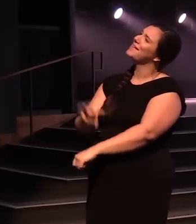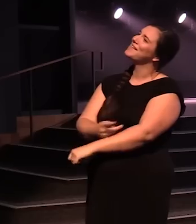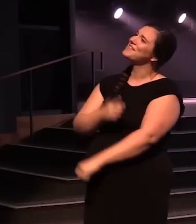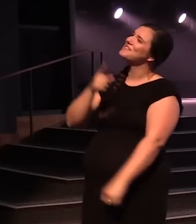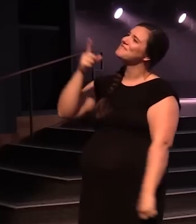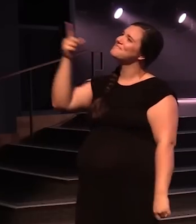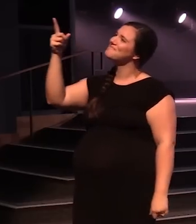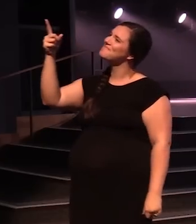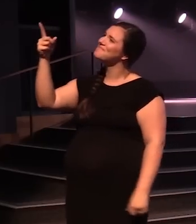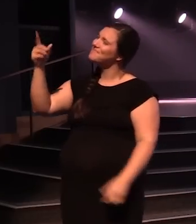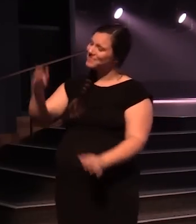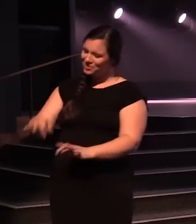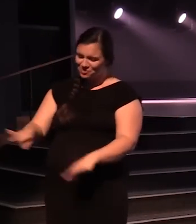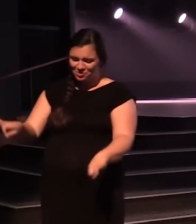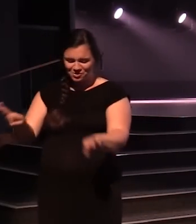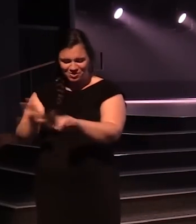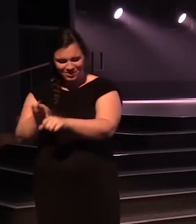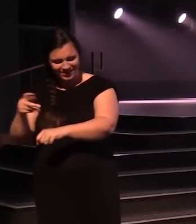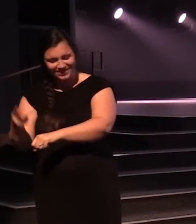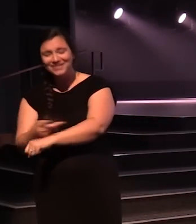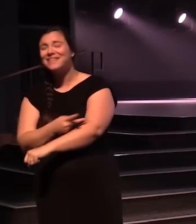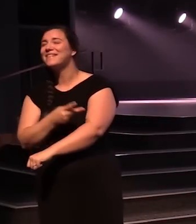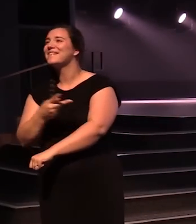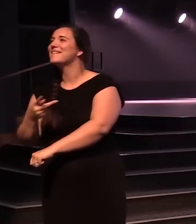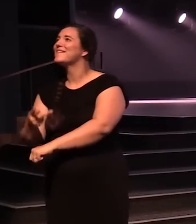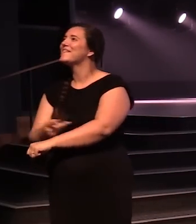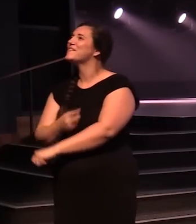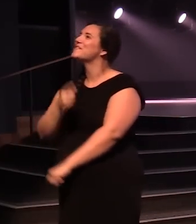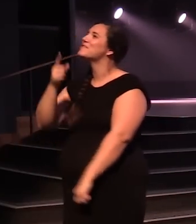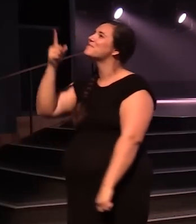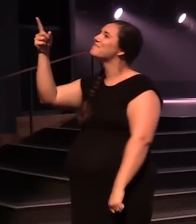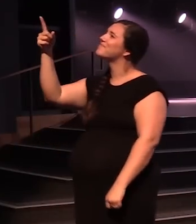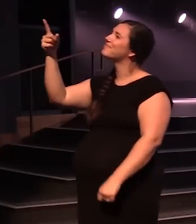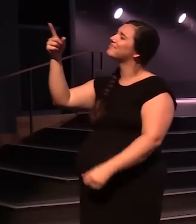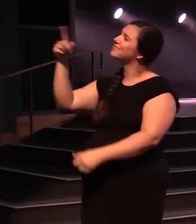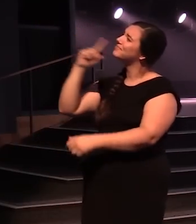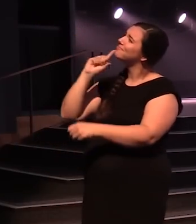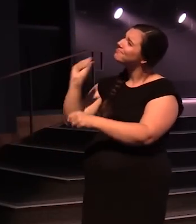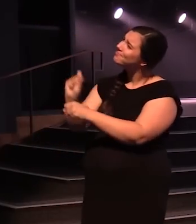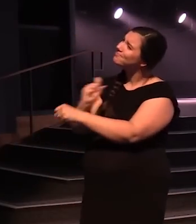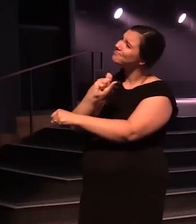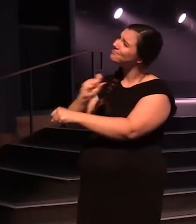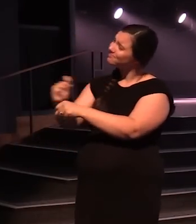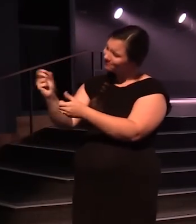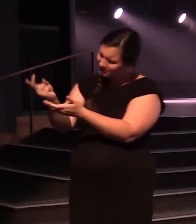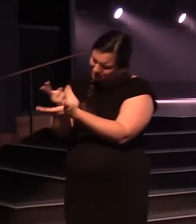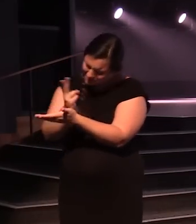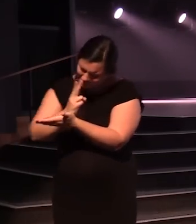Oh,